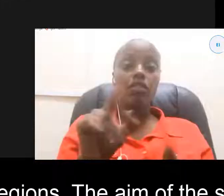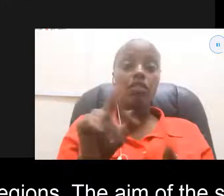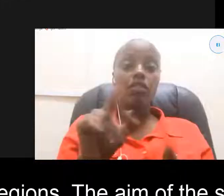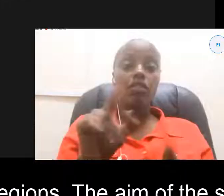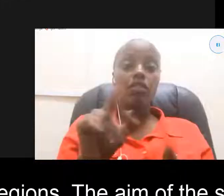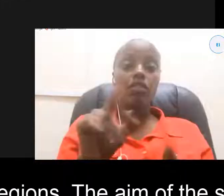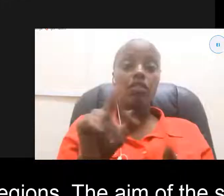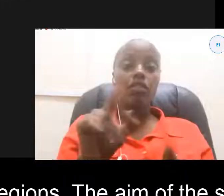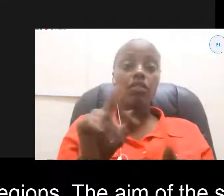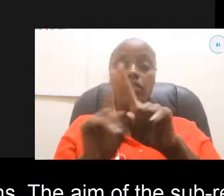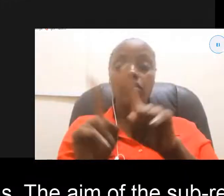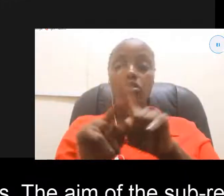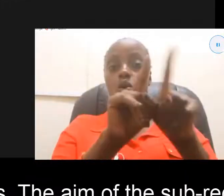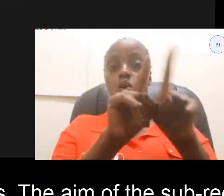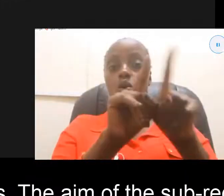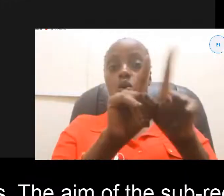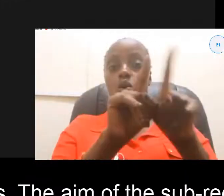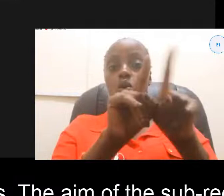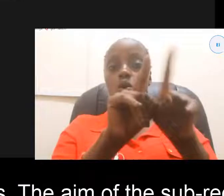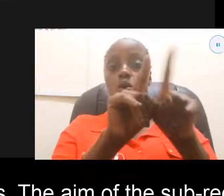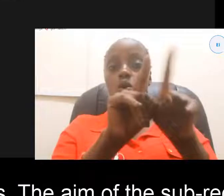on the continent in general.